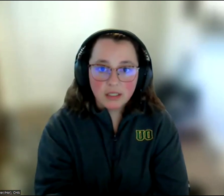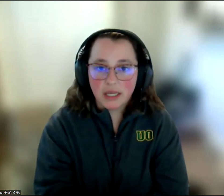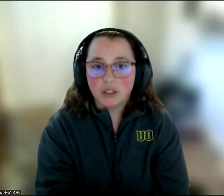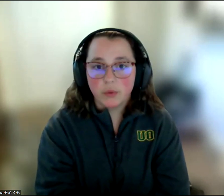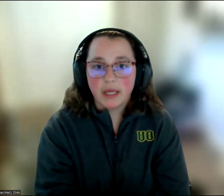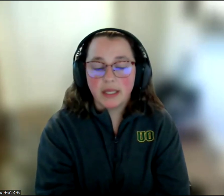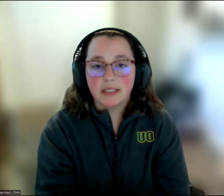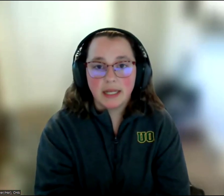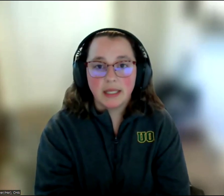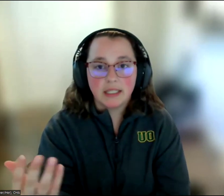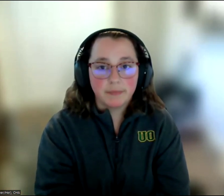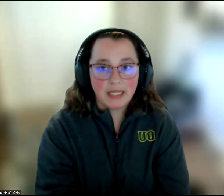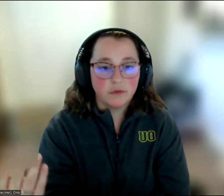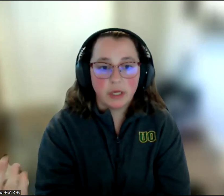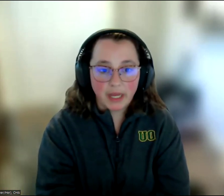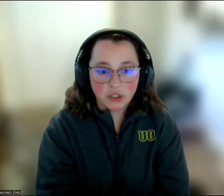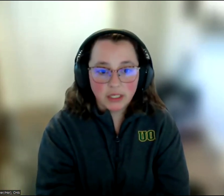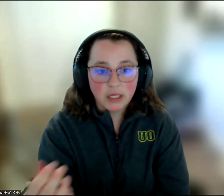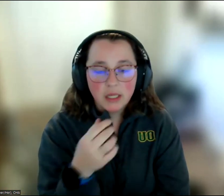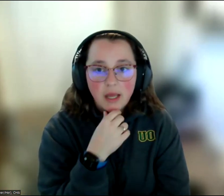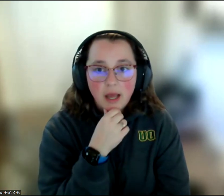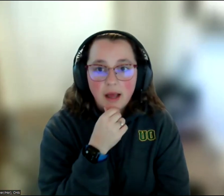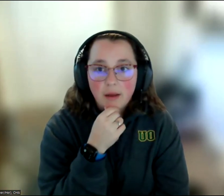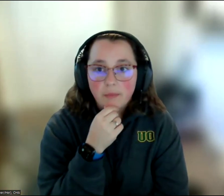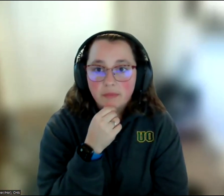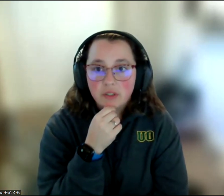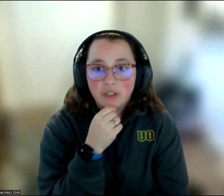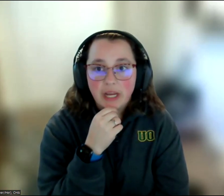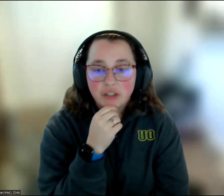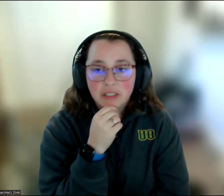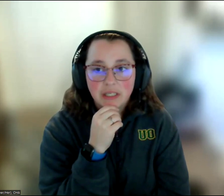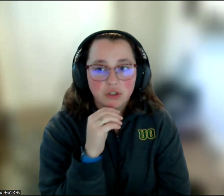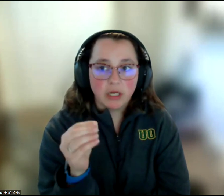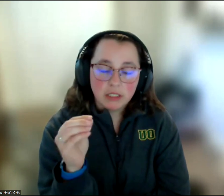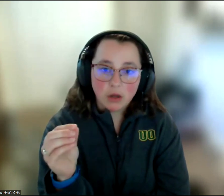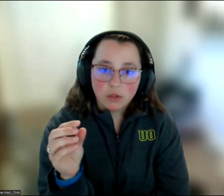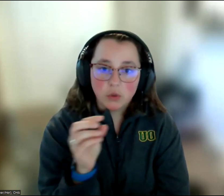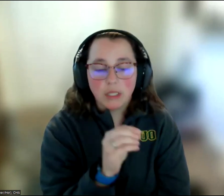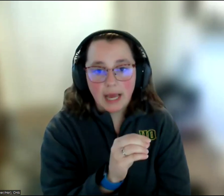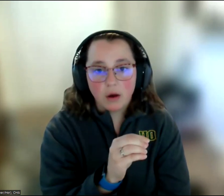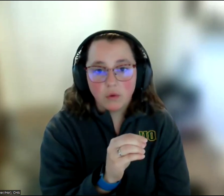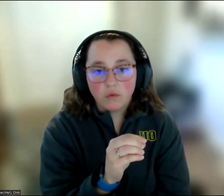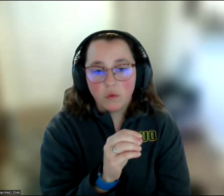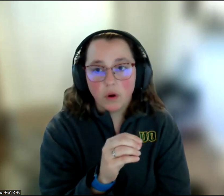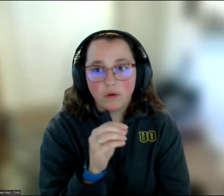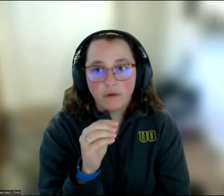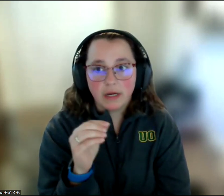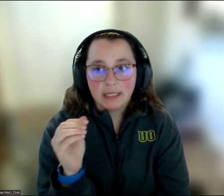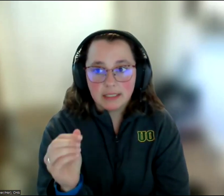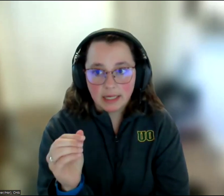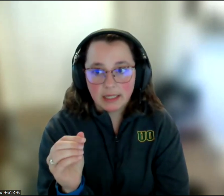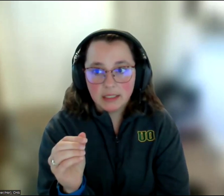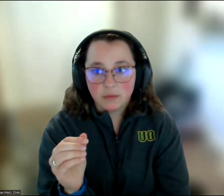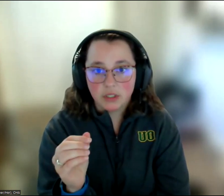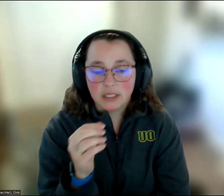cancer drugs can do it in the setting that's best for their patient. So it changes the insurance code to allow for